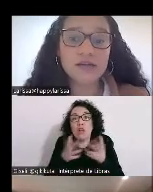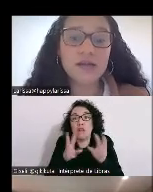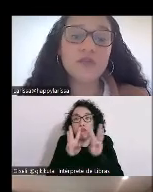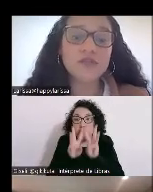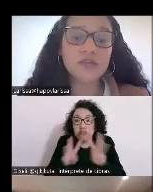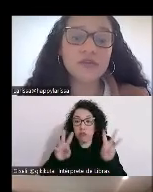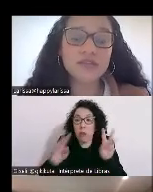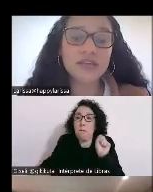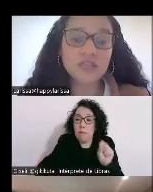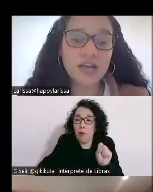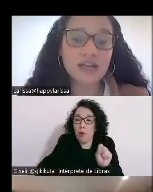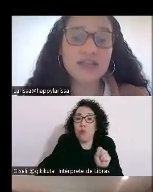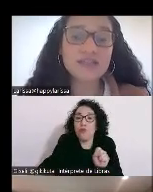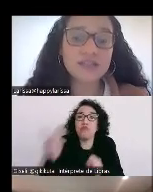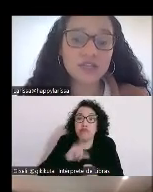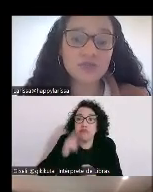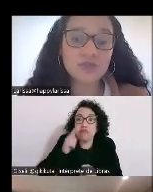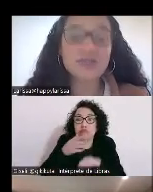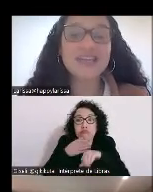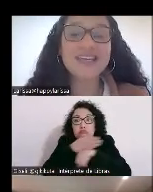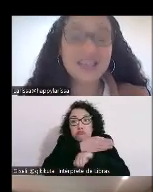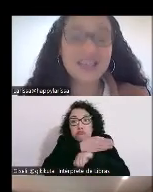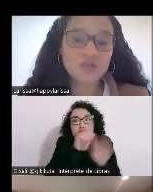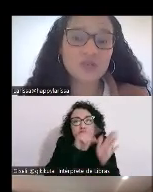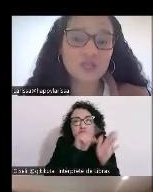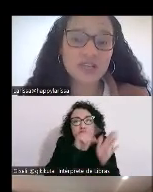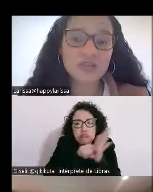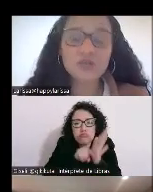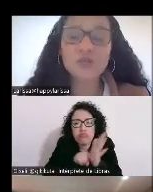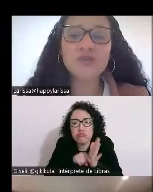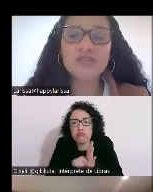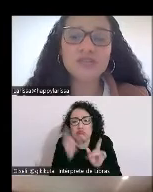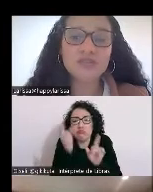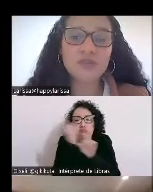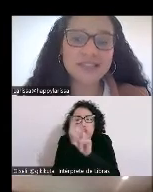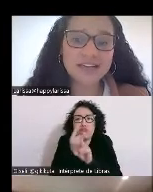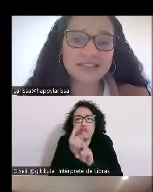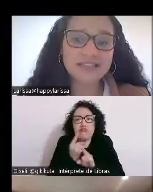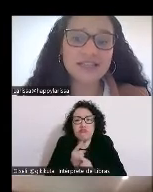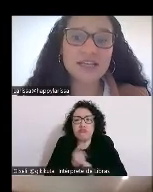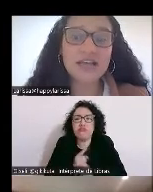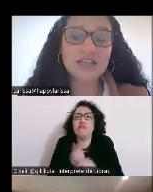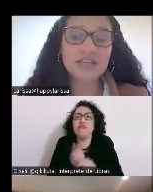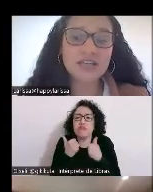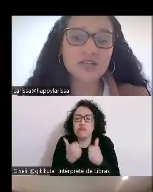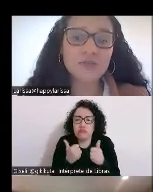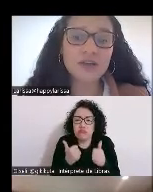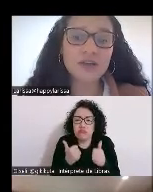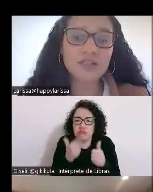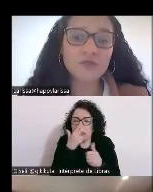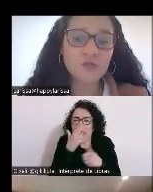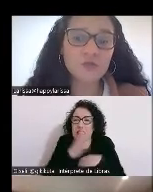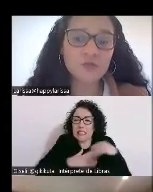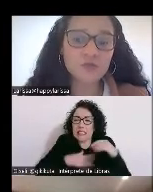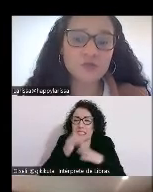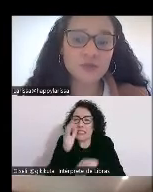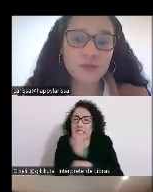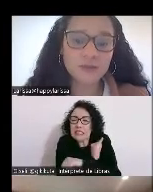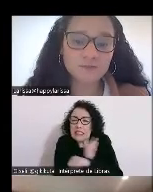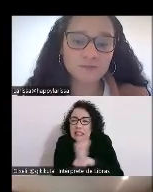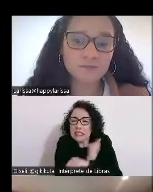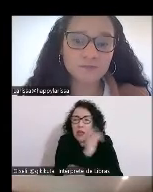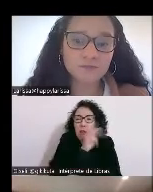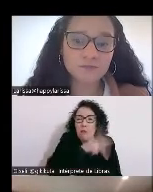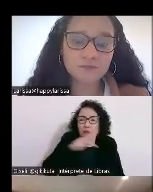Connecticut, você consegue achar esses artigos em grande quantidade sobre todas essas qualidades e estratégias para desenvolver o professor